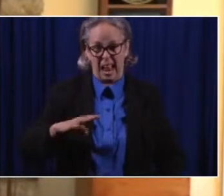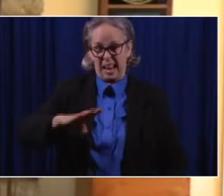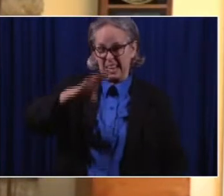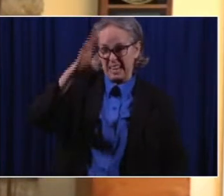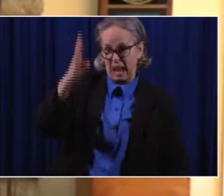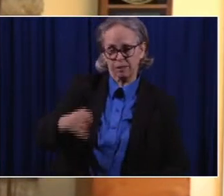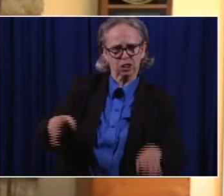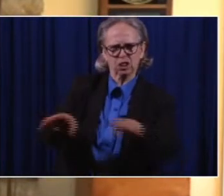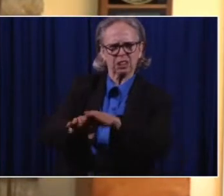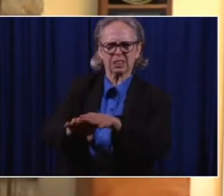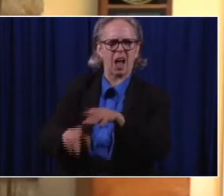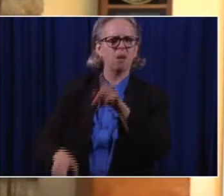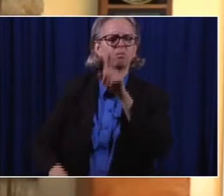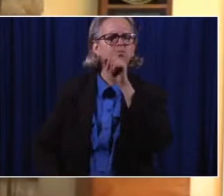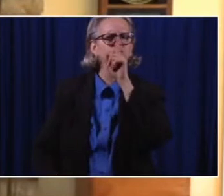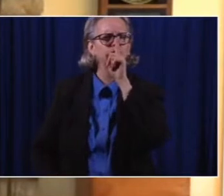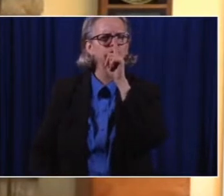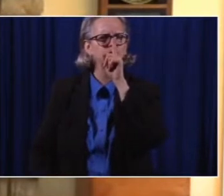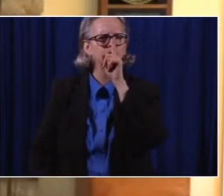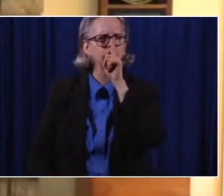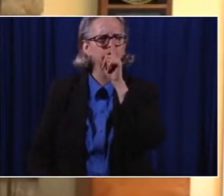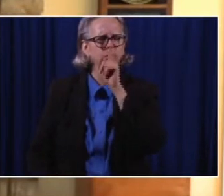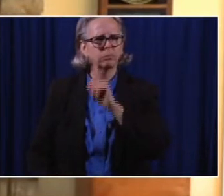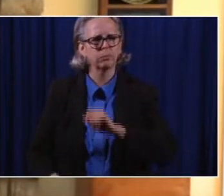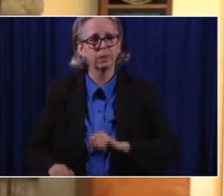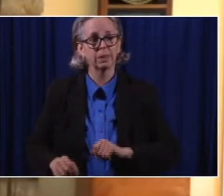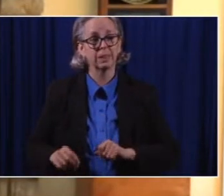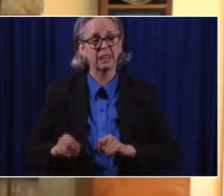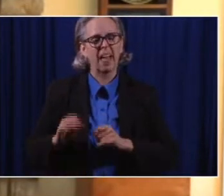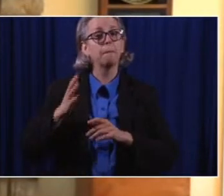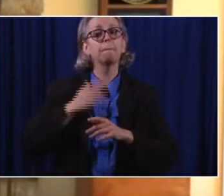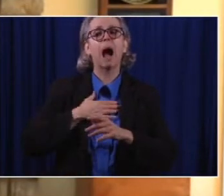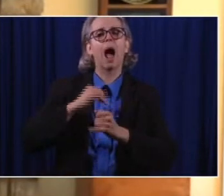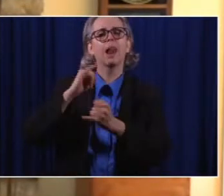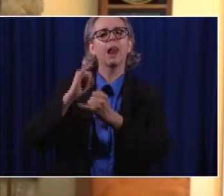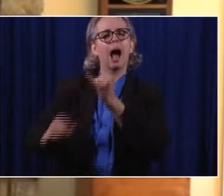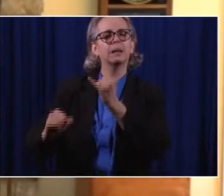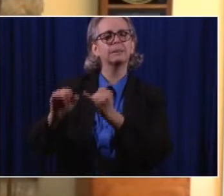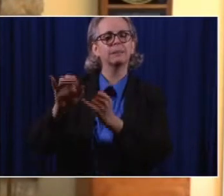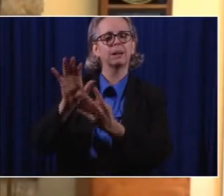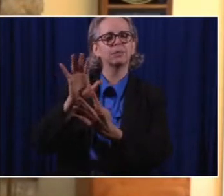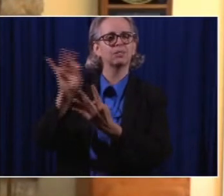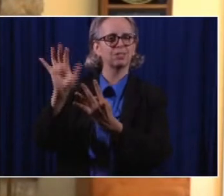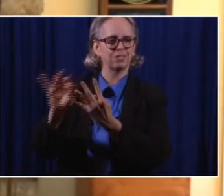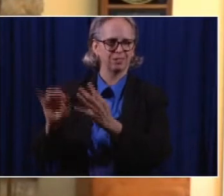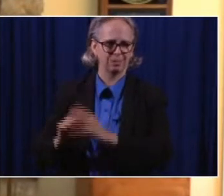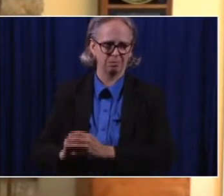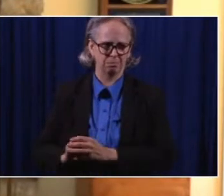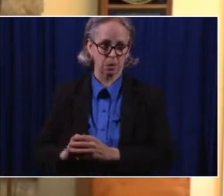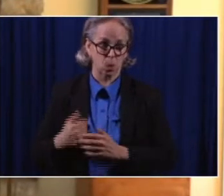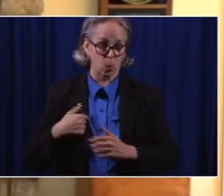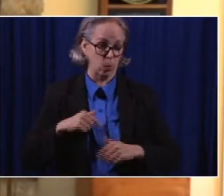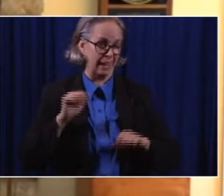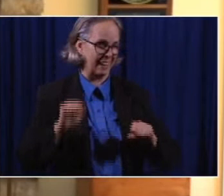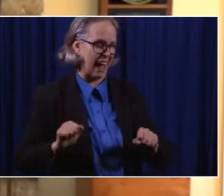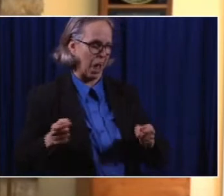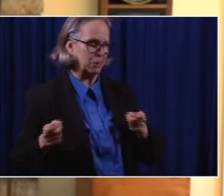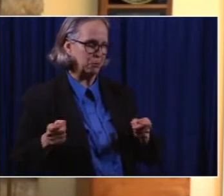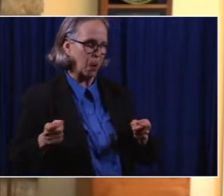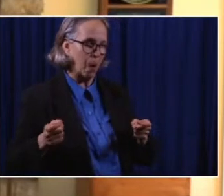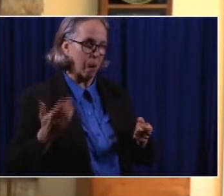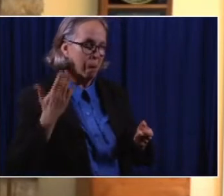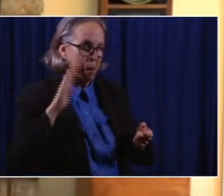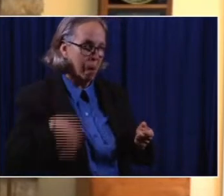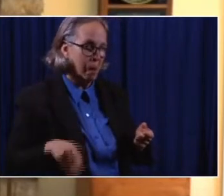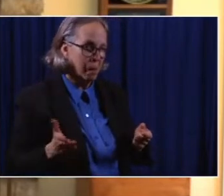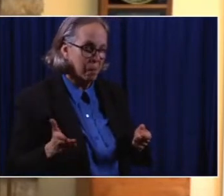but this is within our control. We don't have to let it get that bad. We don't have